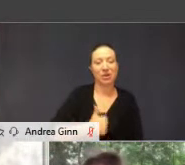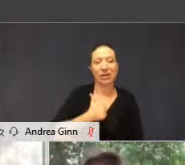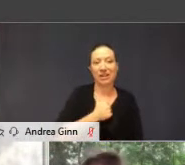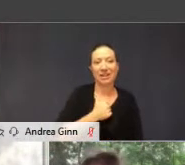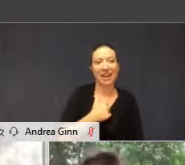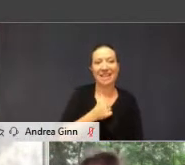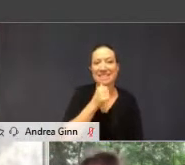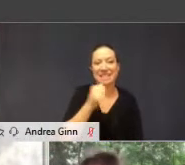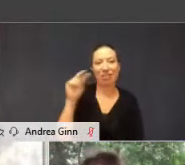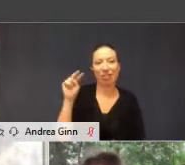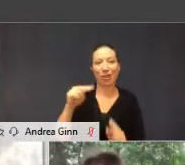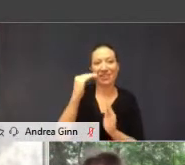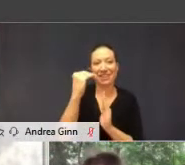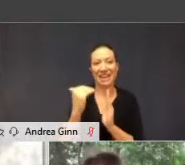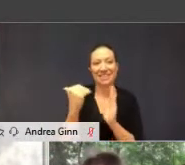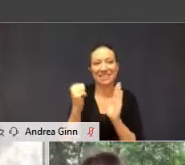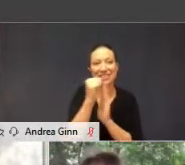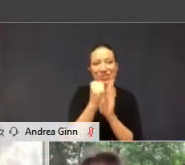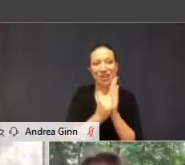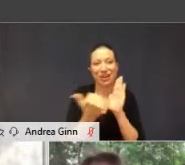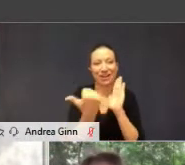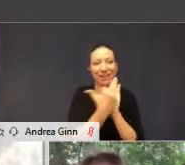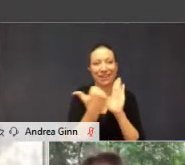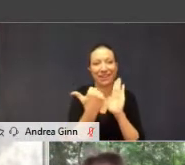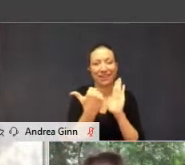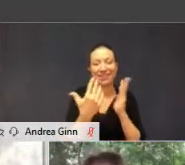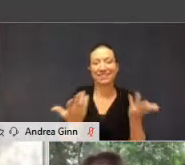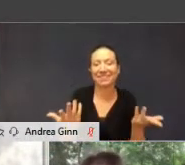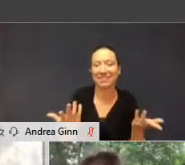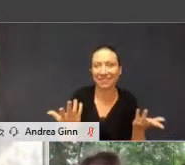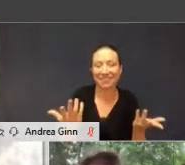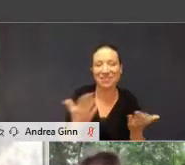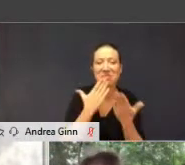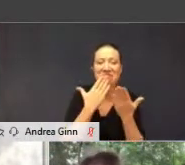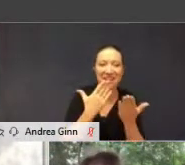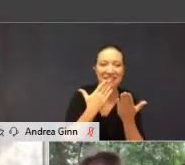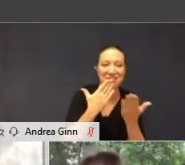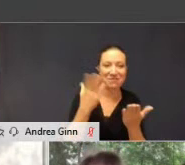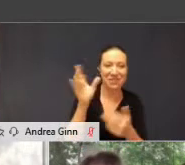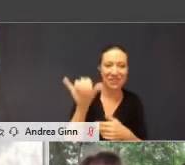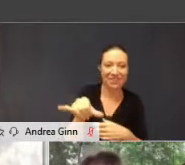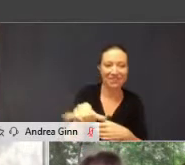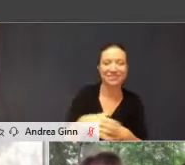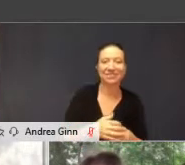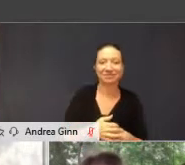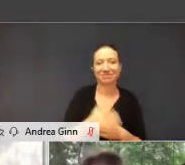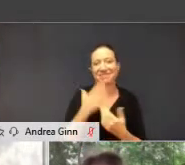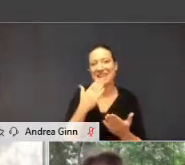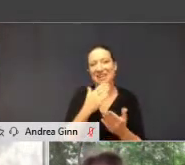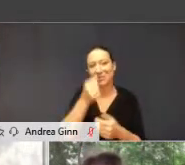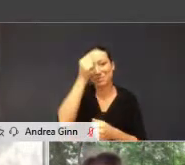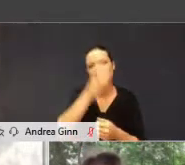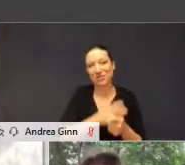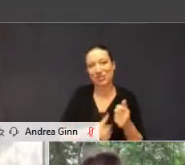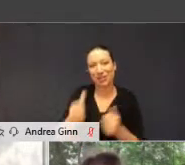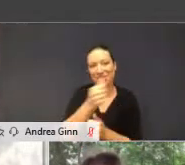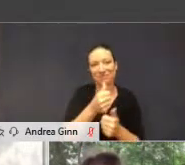item on the agenda very well. So I thank you very much, Mr. Secretary, and thank you, Mr. Chair. Thank